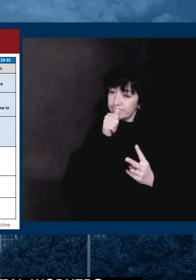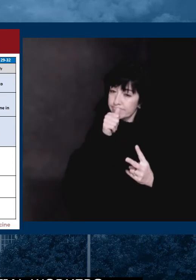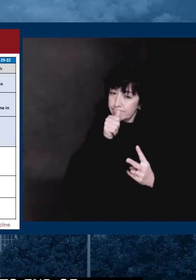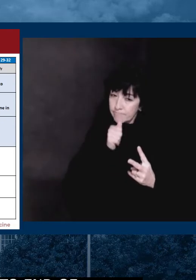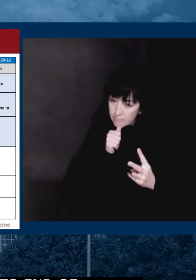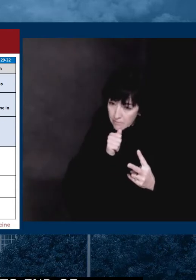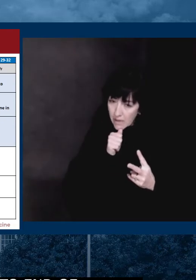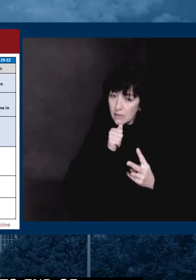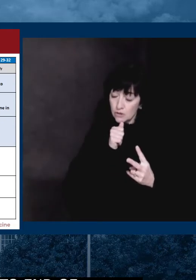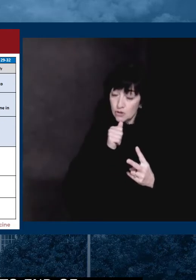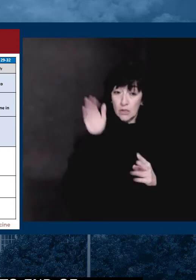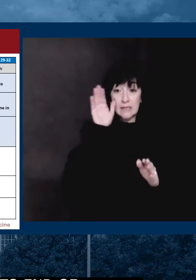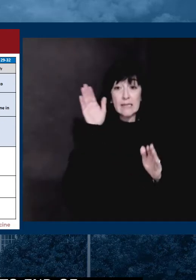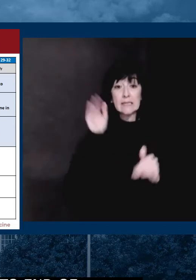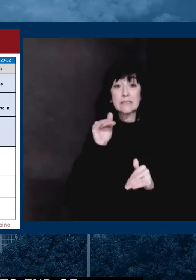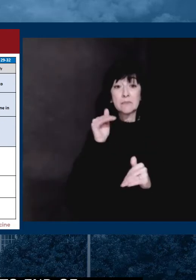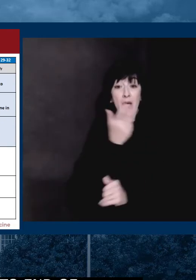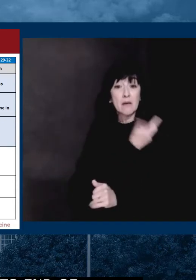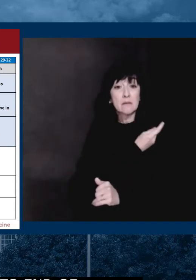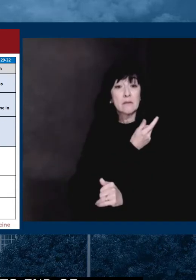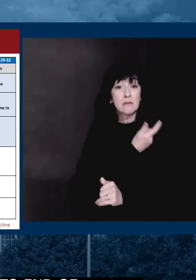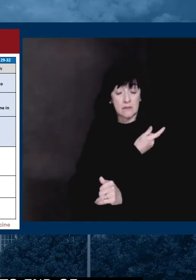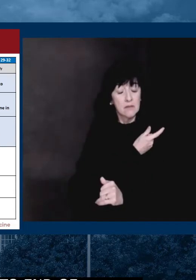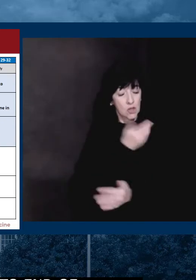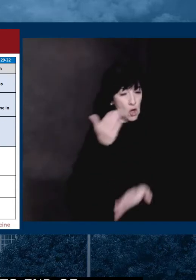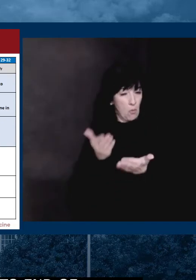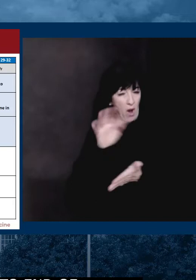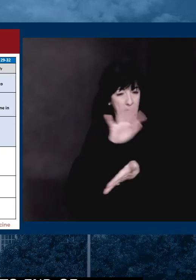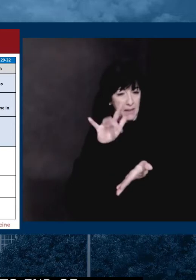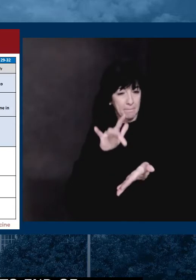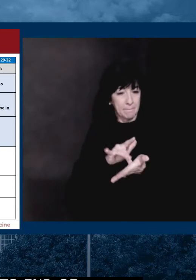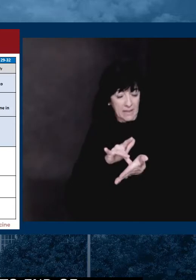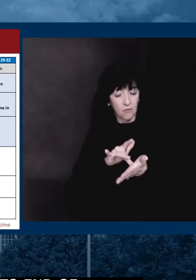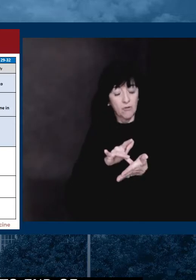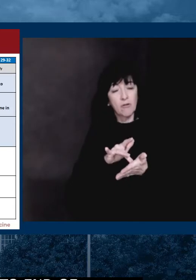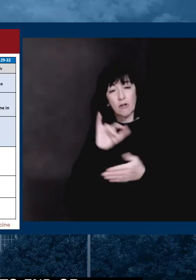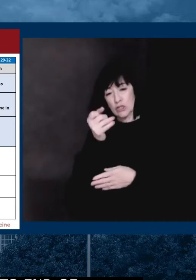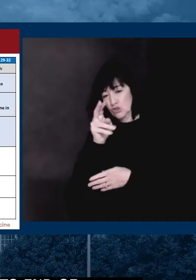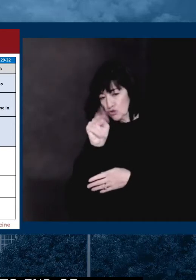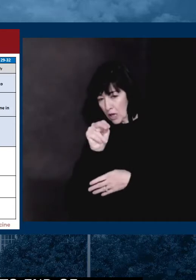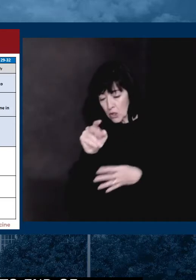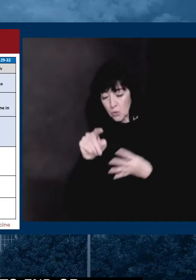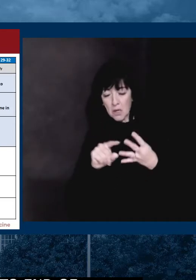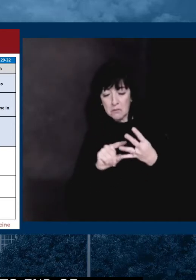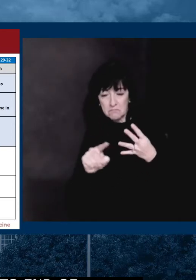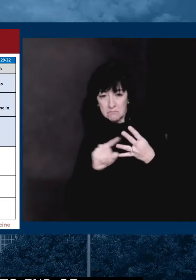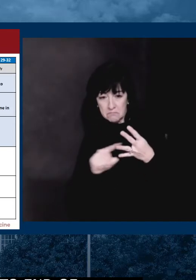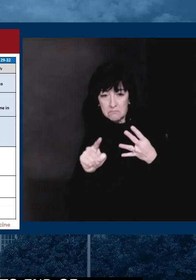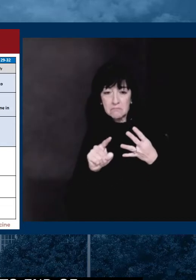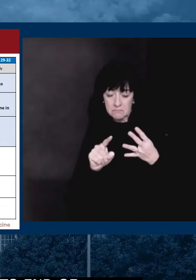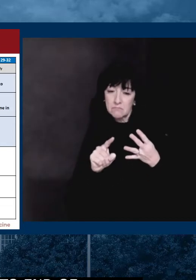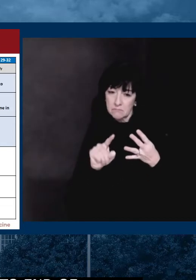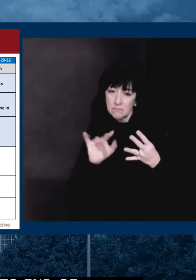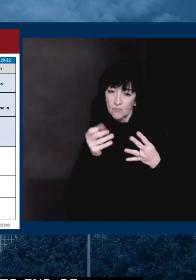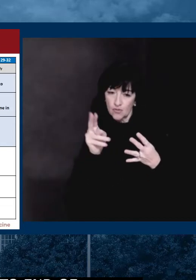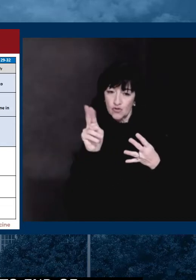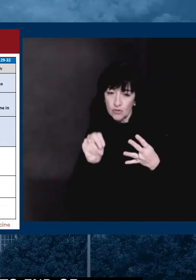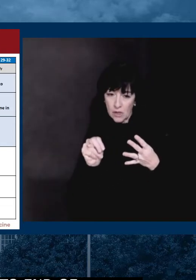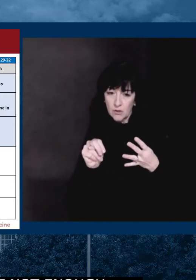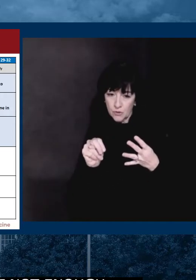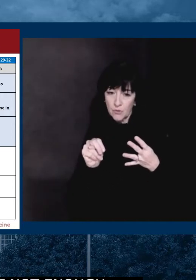There's just not enough vaccine for everyone right now. But again, it's time for people